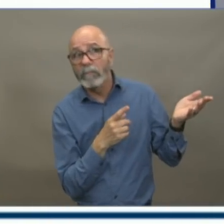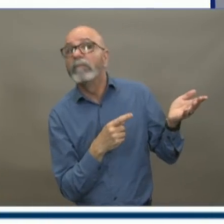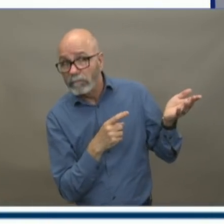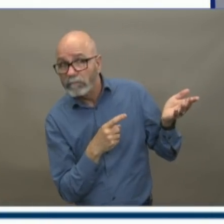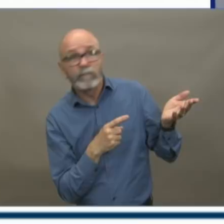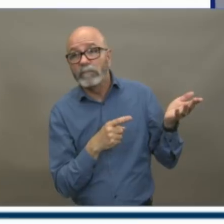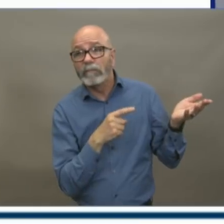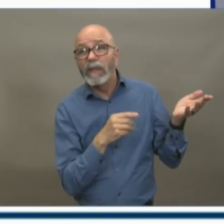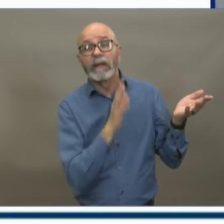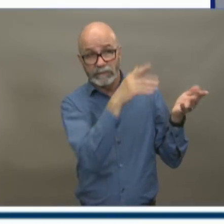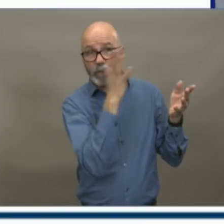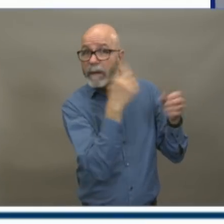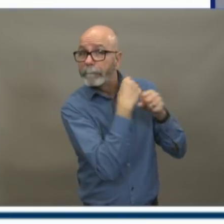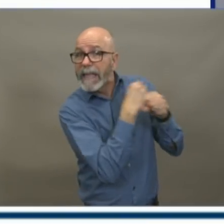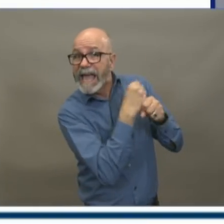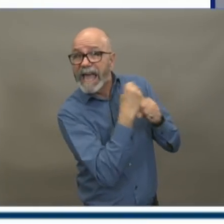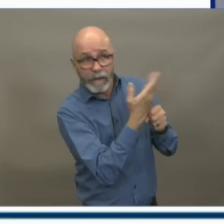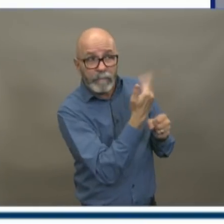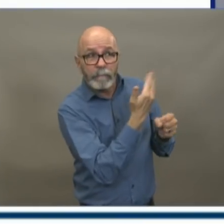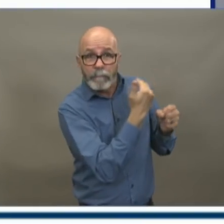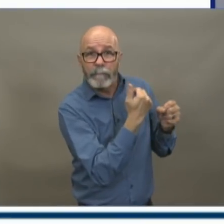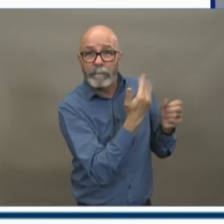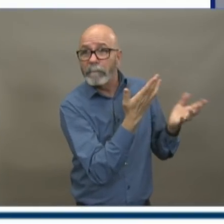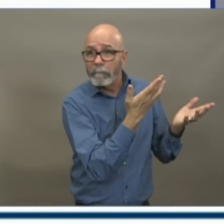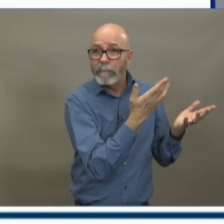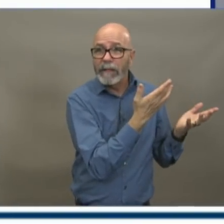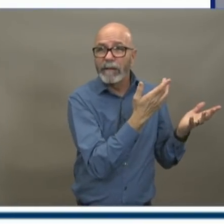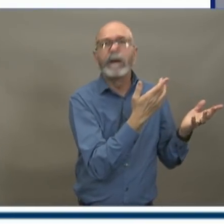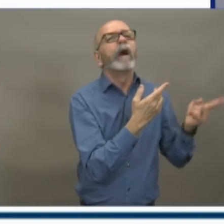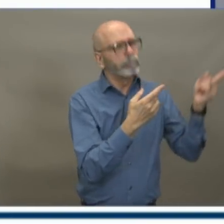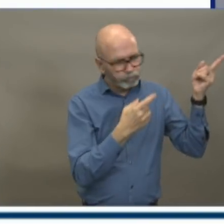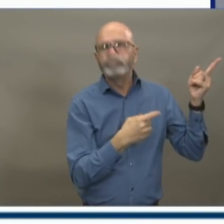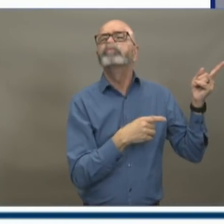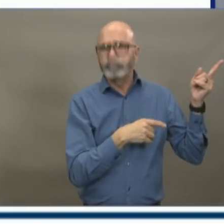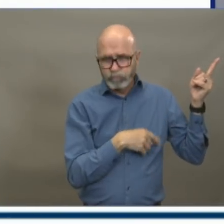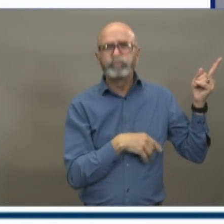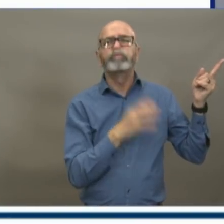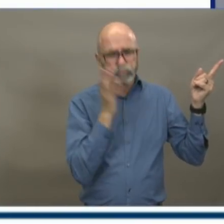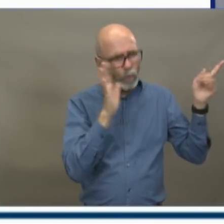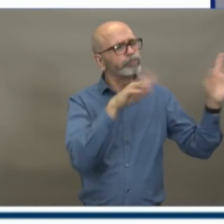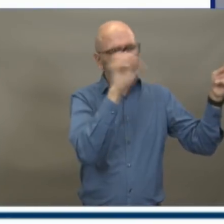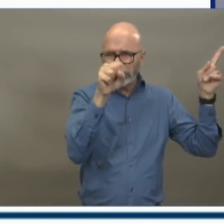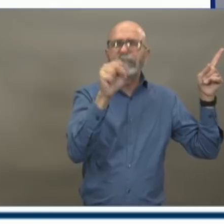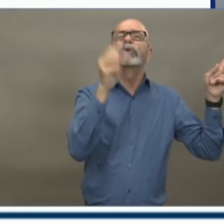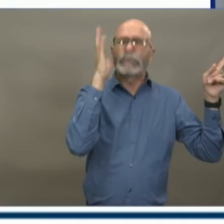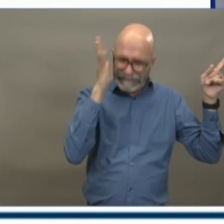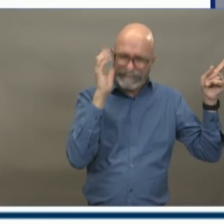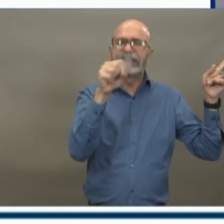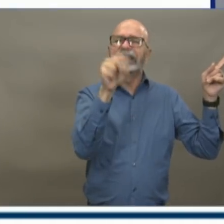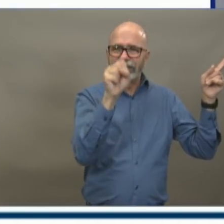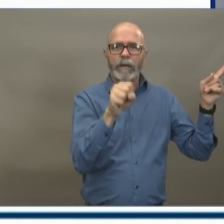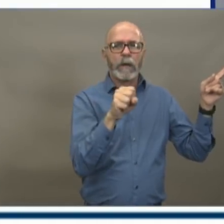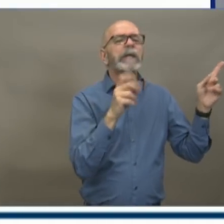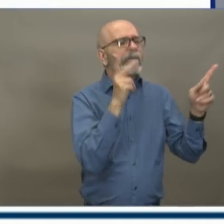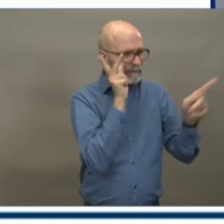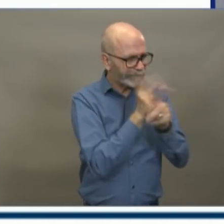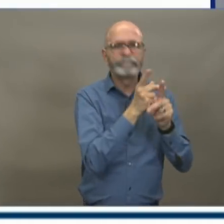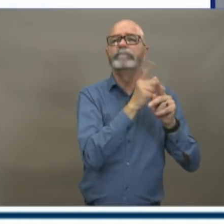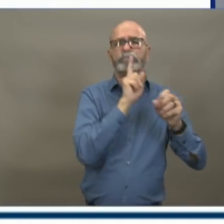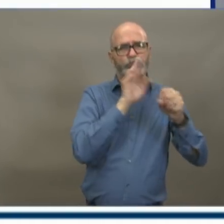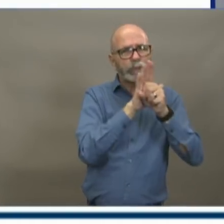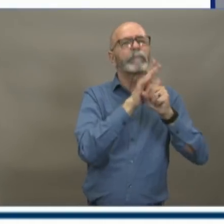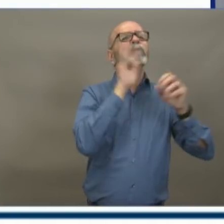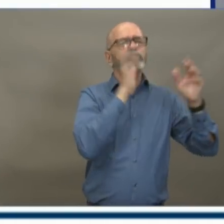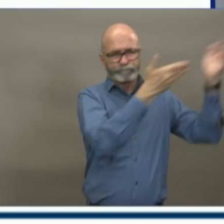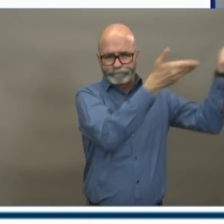manufacturers are still, and public health are telling us to stay on the appropriate space between your first and second shot.